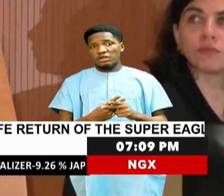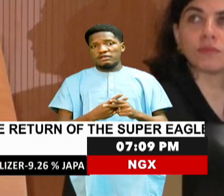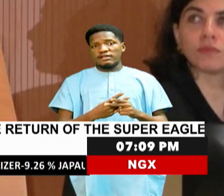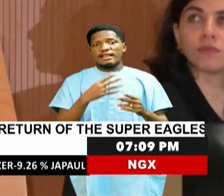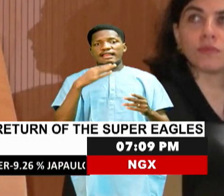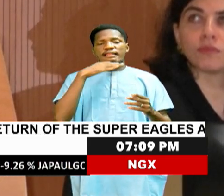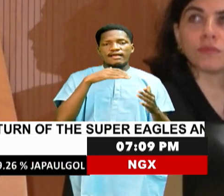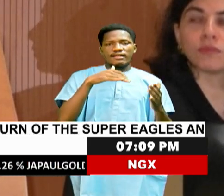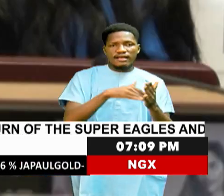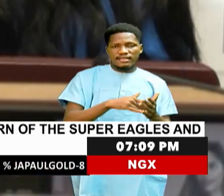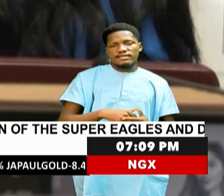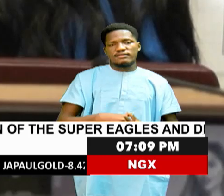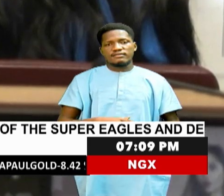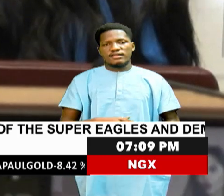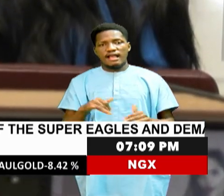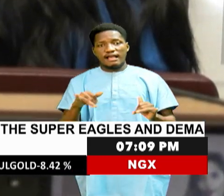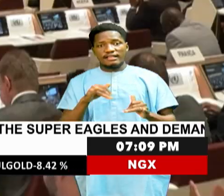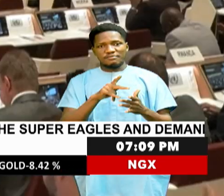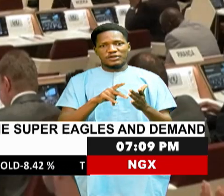or complicit.